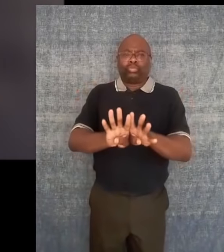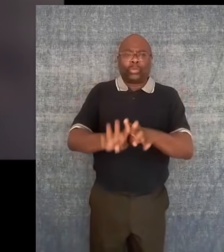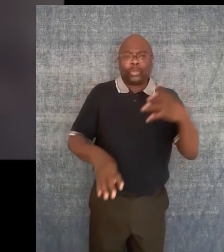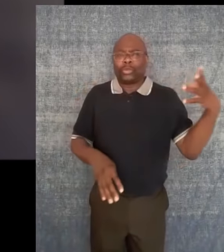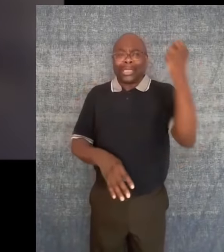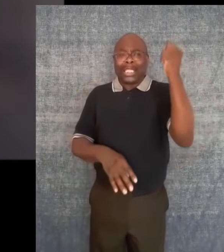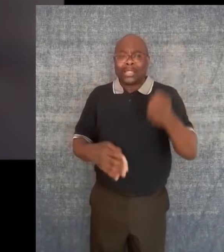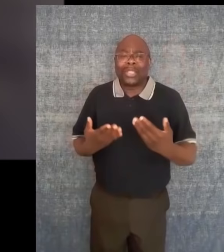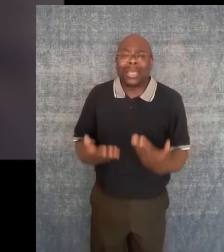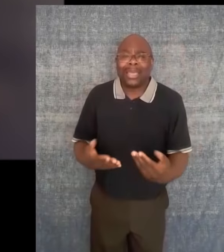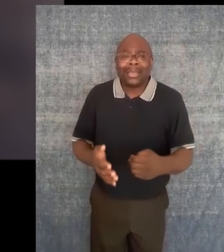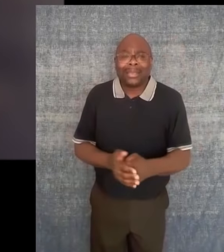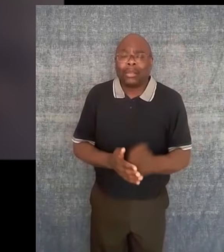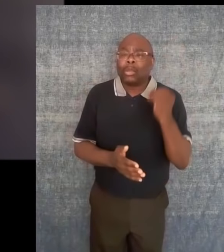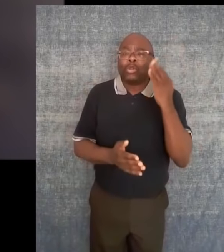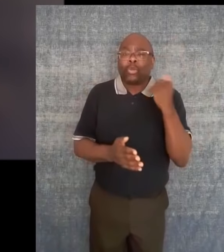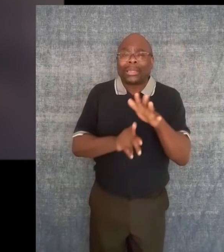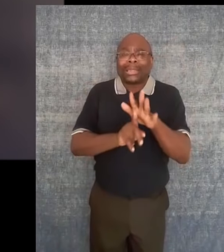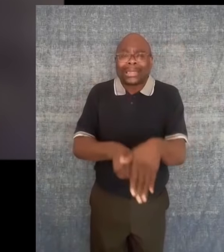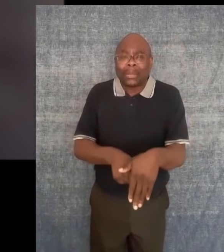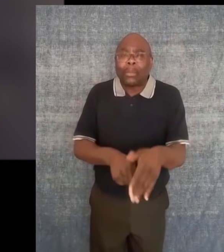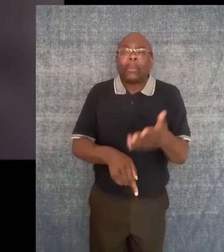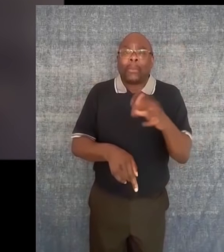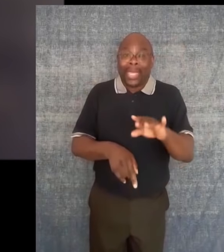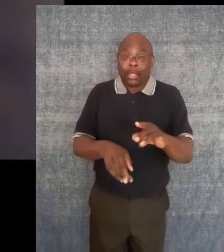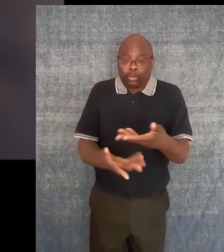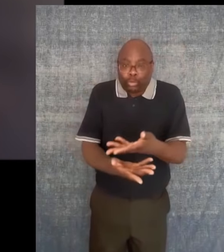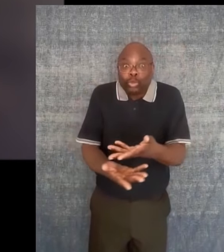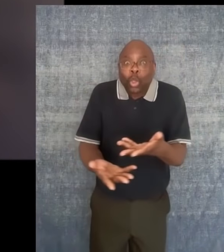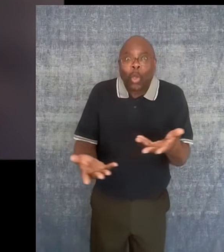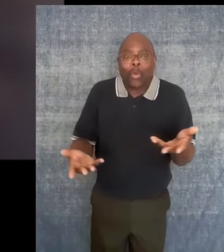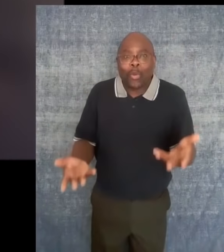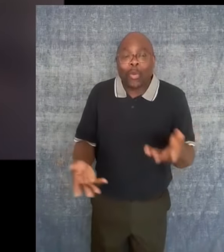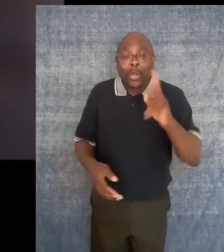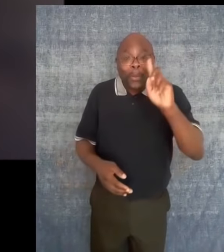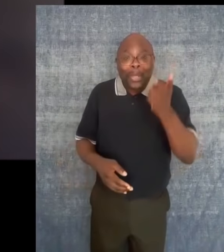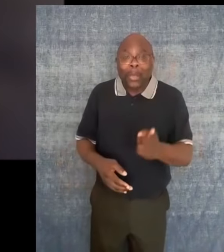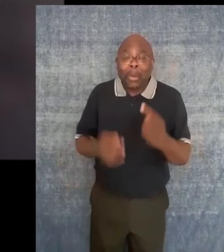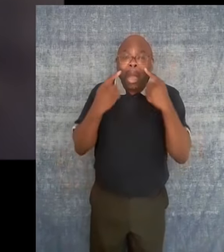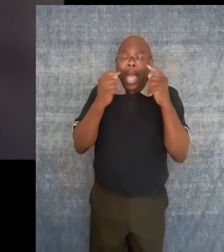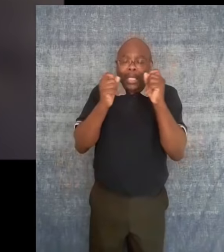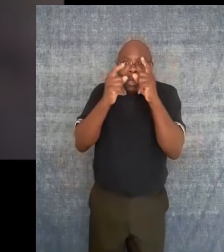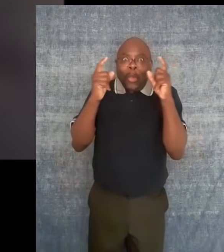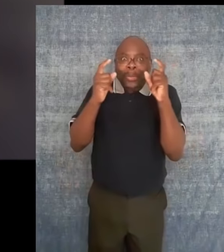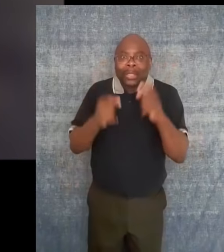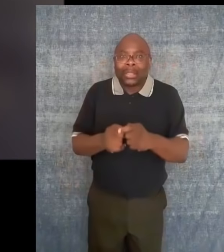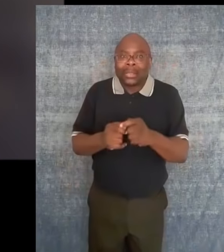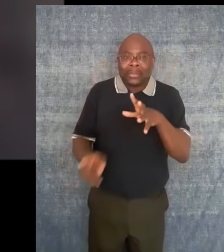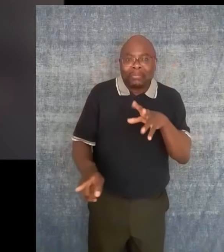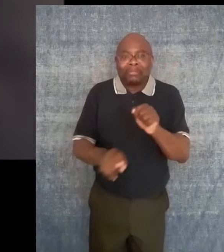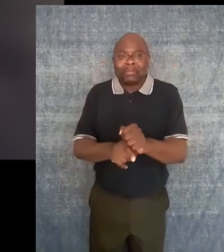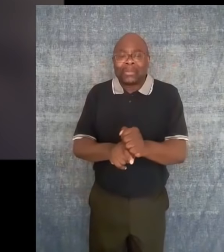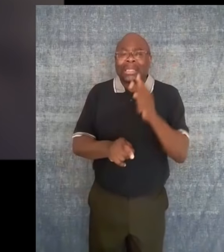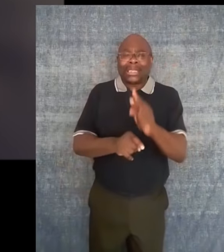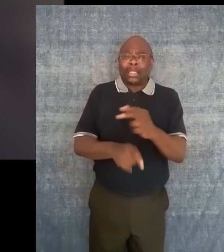day. Racism has been uncovered. People, open your eyes. Grasp the hope